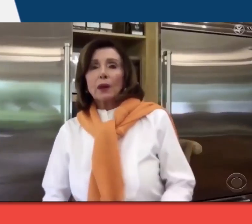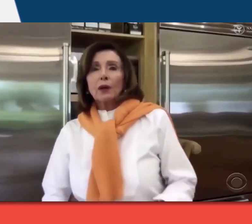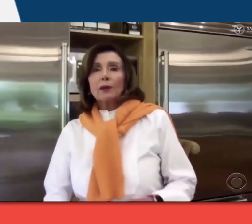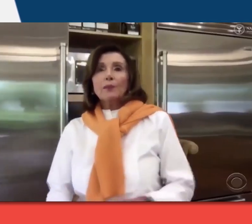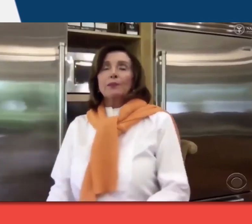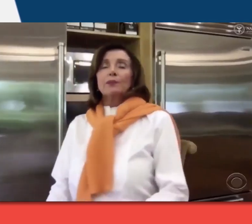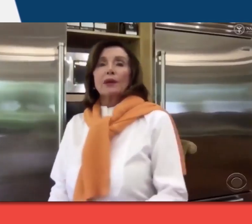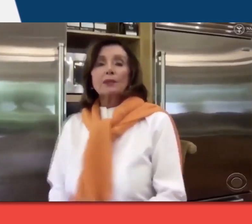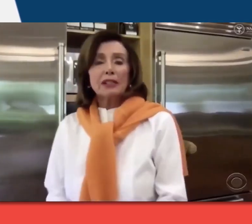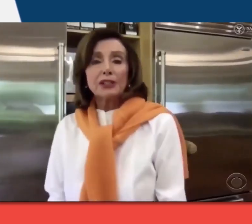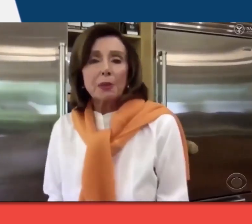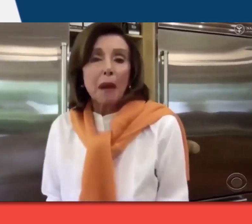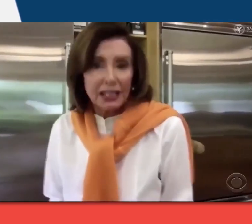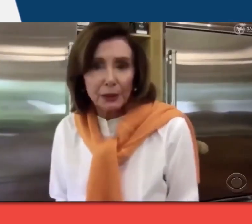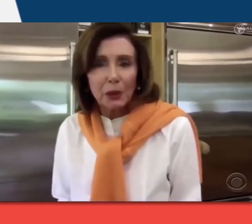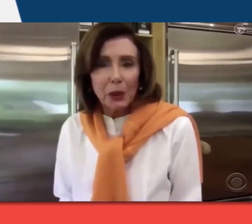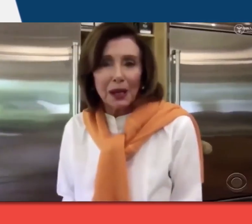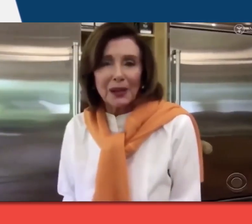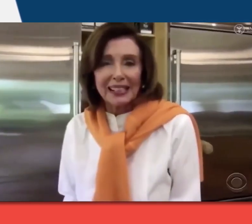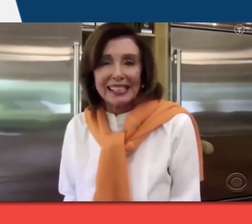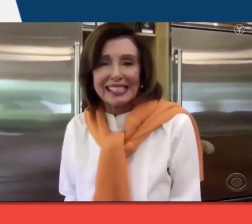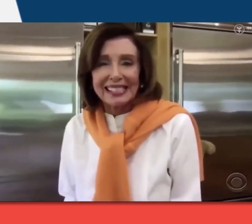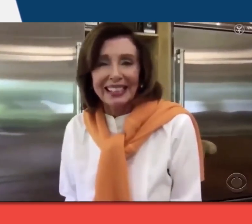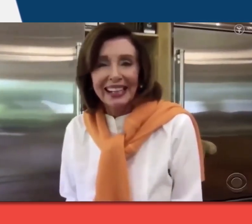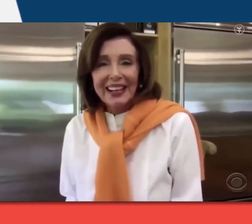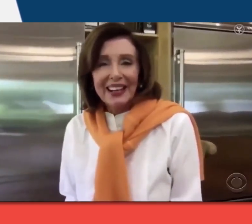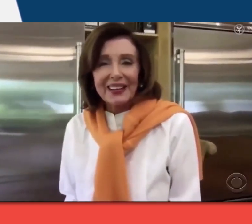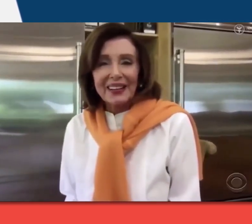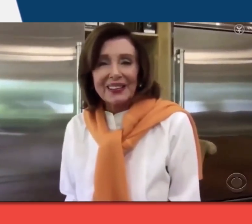Well, as much as possible.